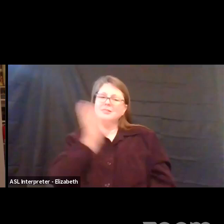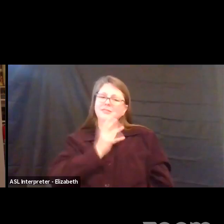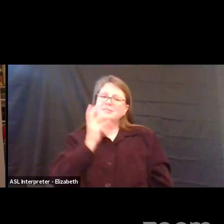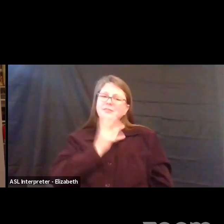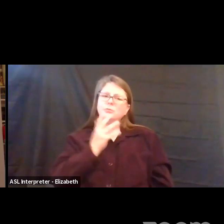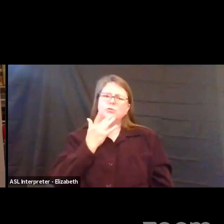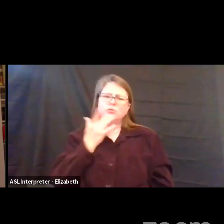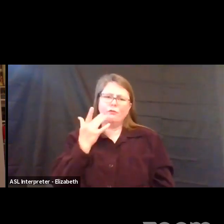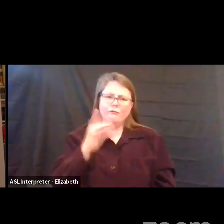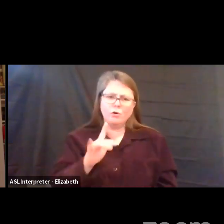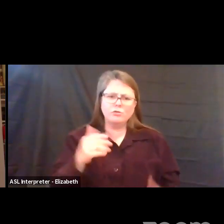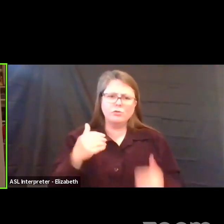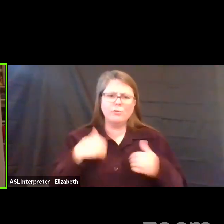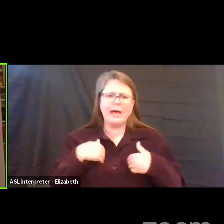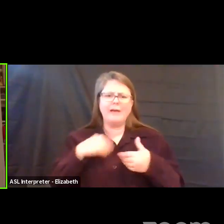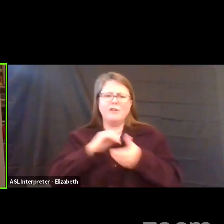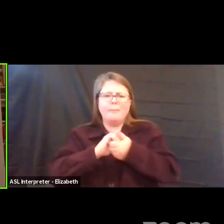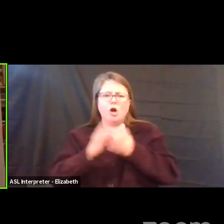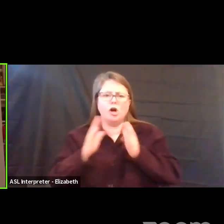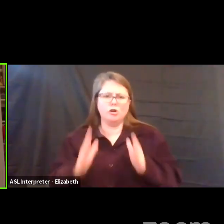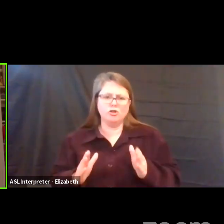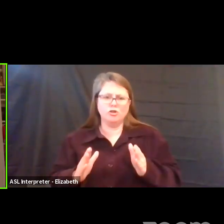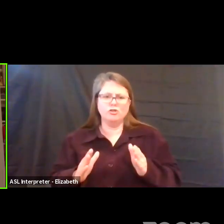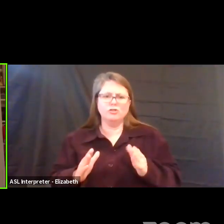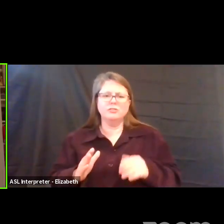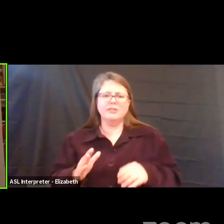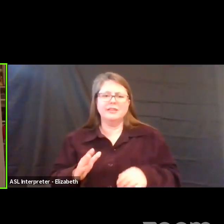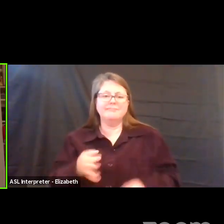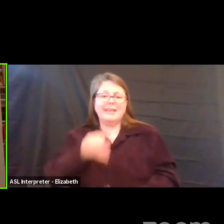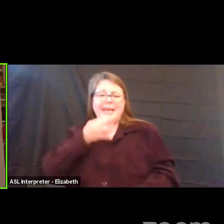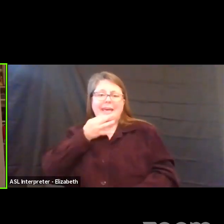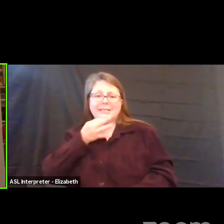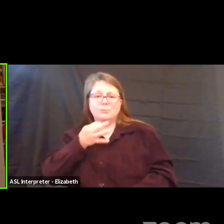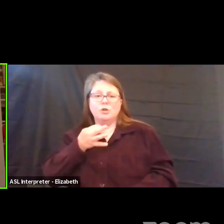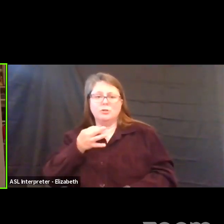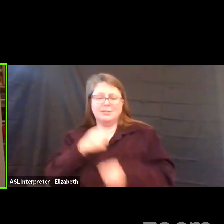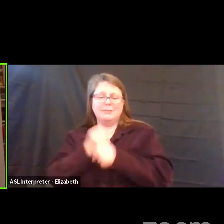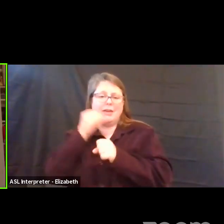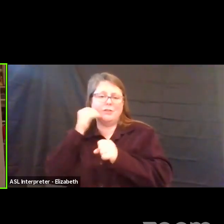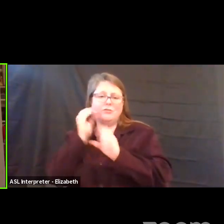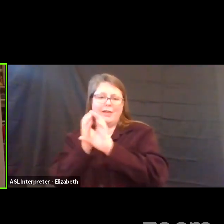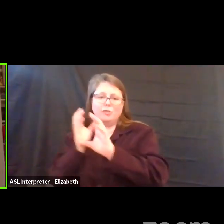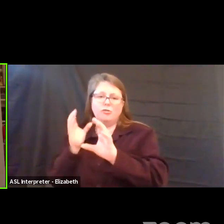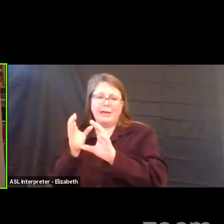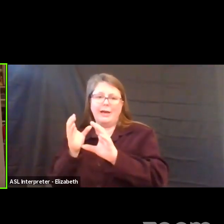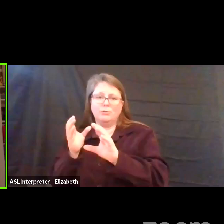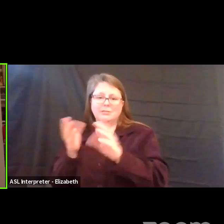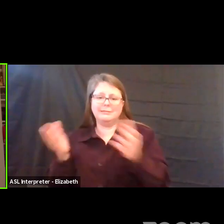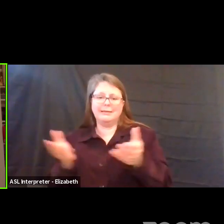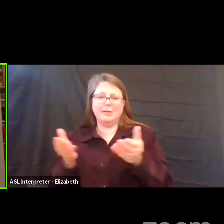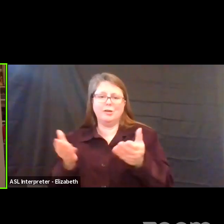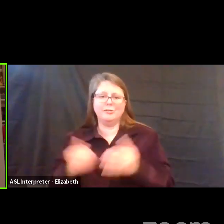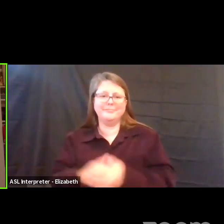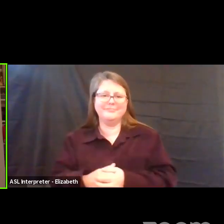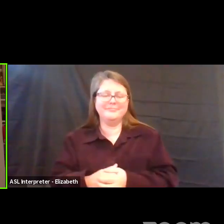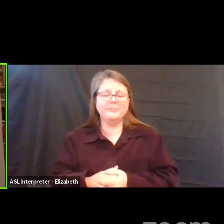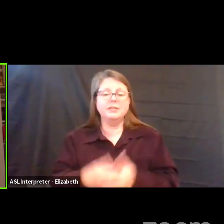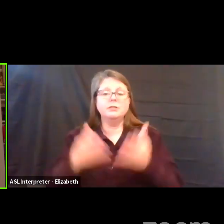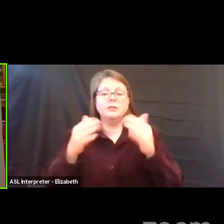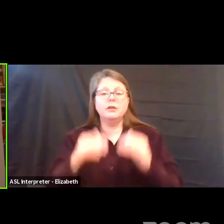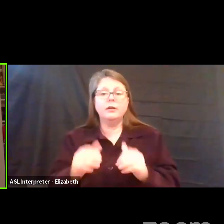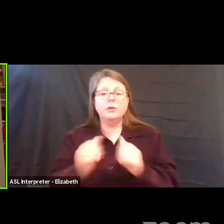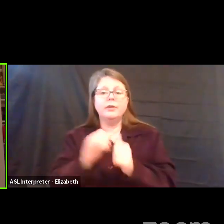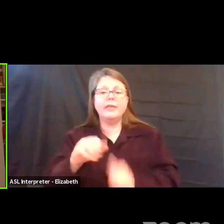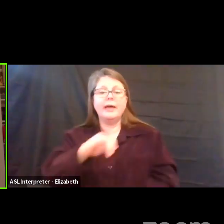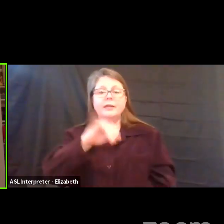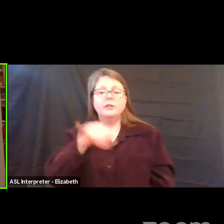kind of partners and these experts in manufactured housing as part of our effort here. And with that, John Van Landingham, you